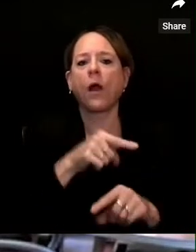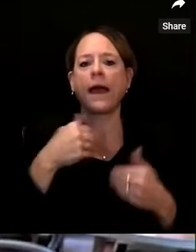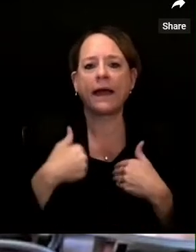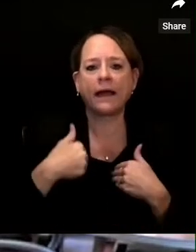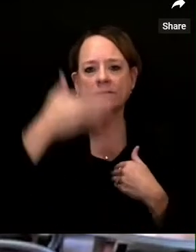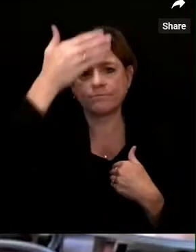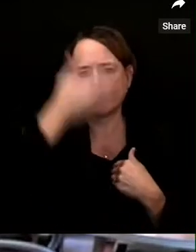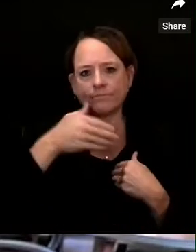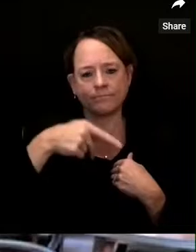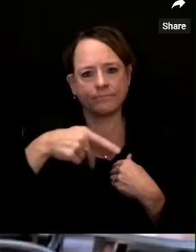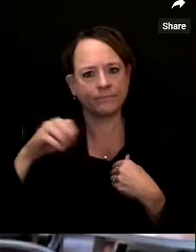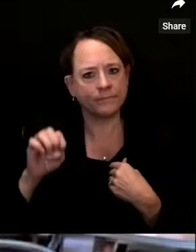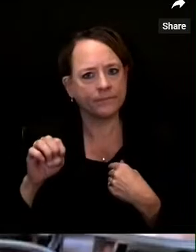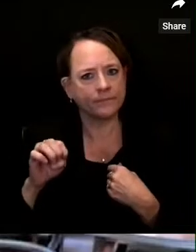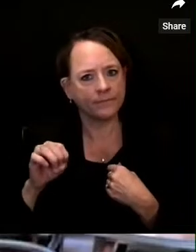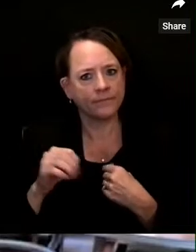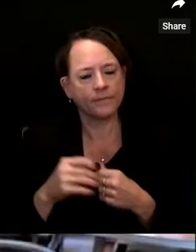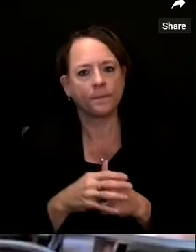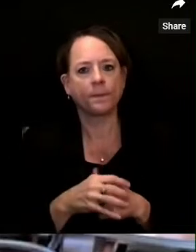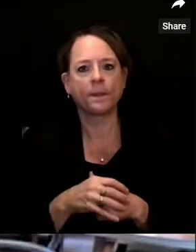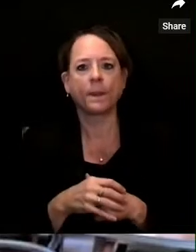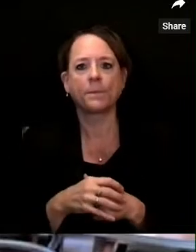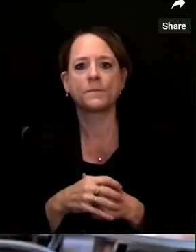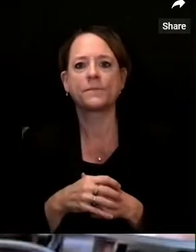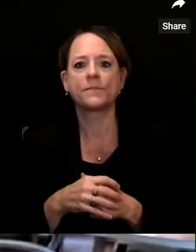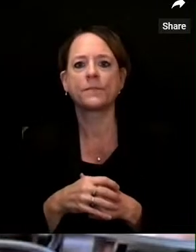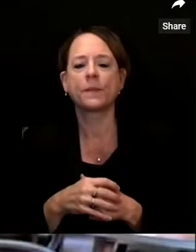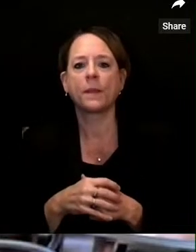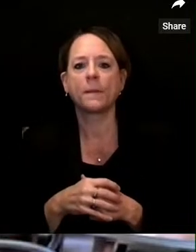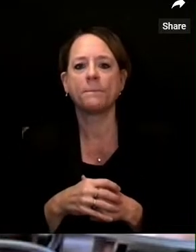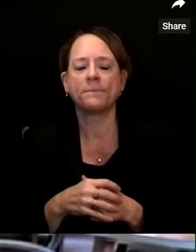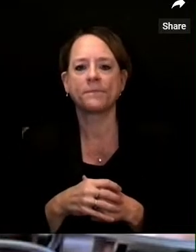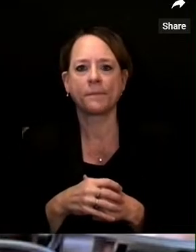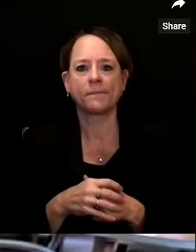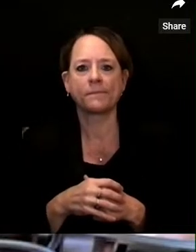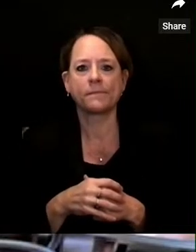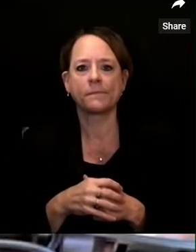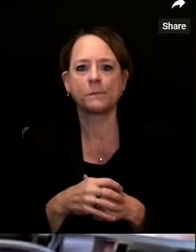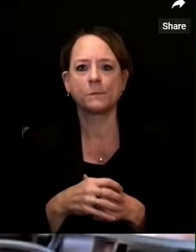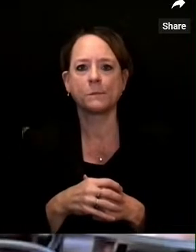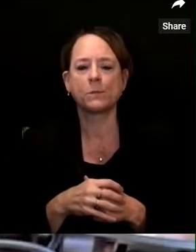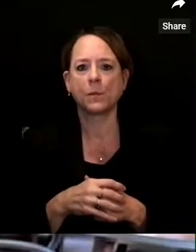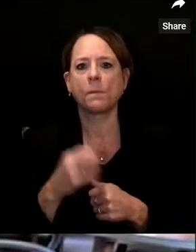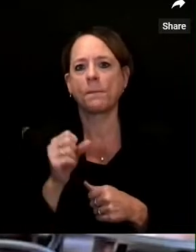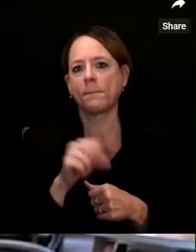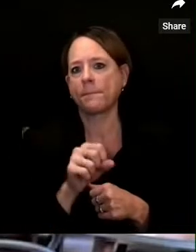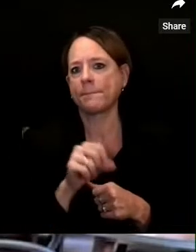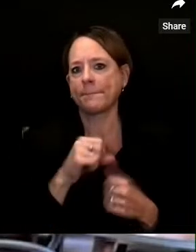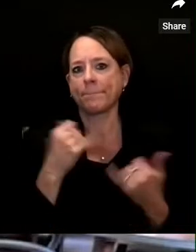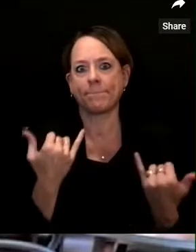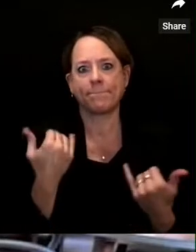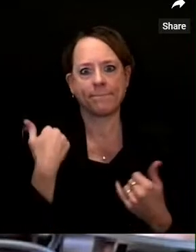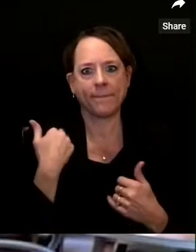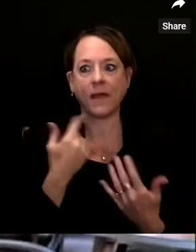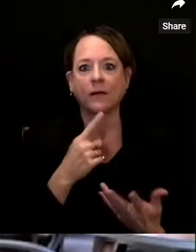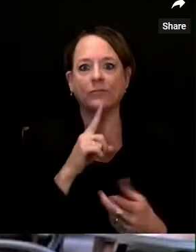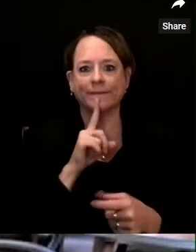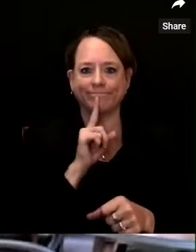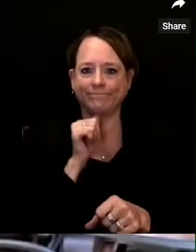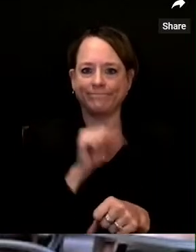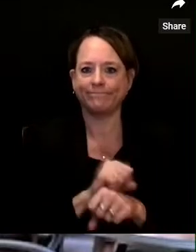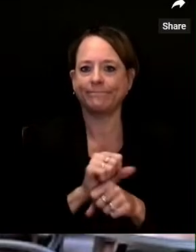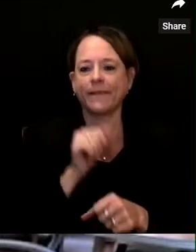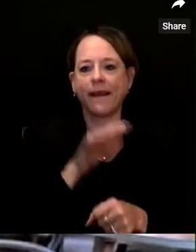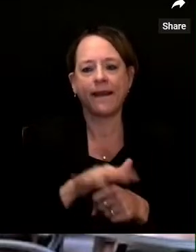you all remember, we did have some real shortages of masks and other supplies that hospital staff and other